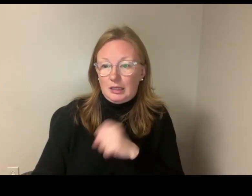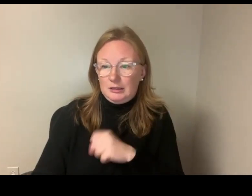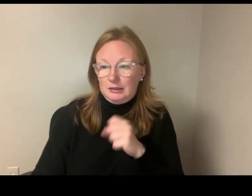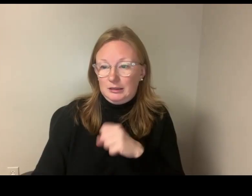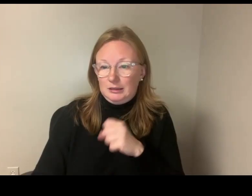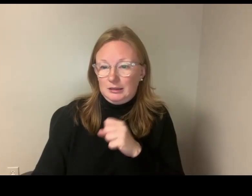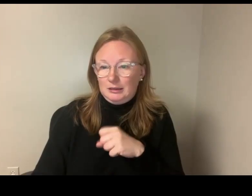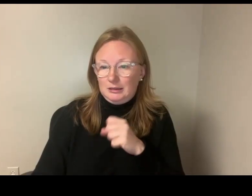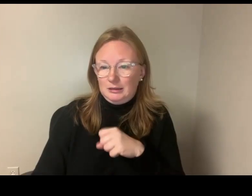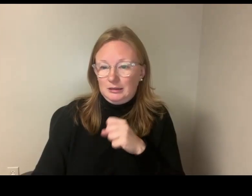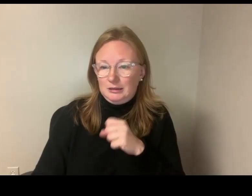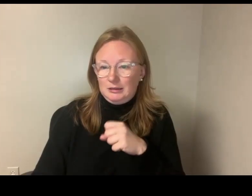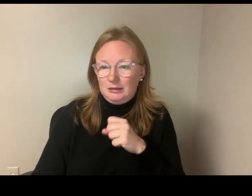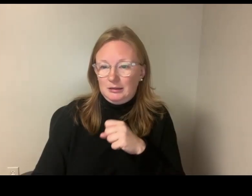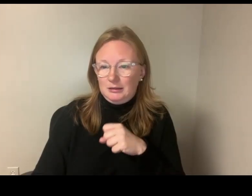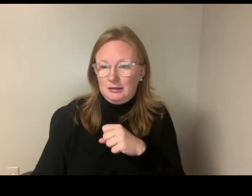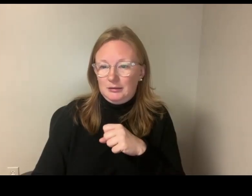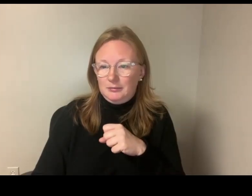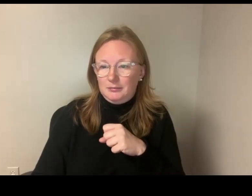Yes.